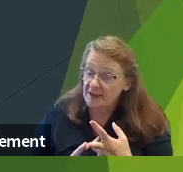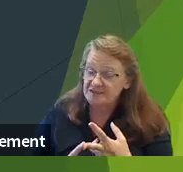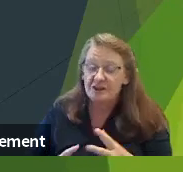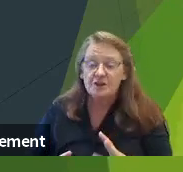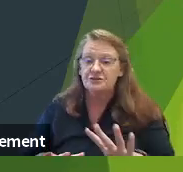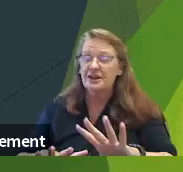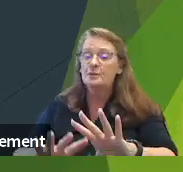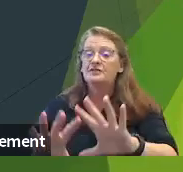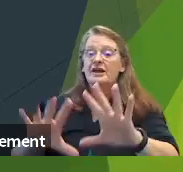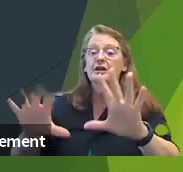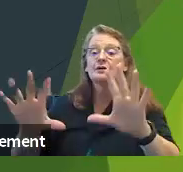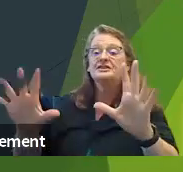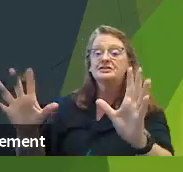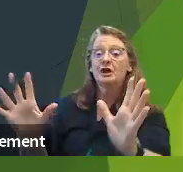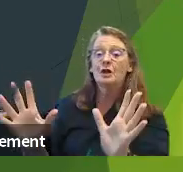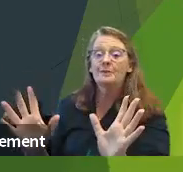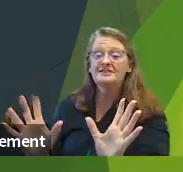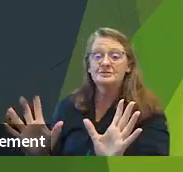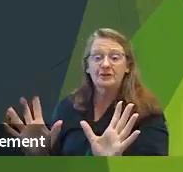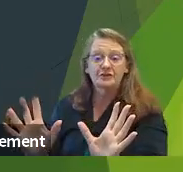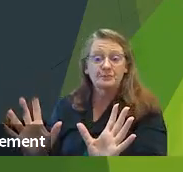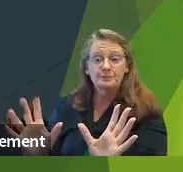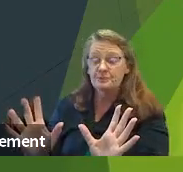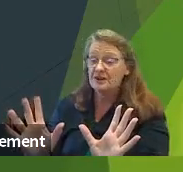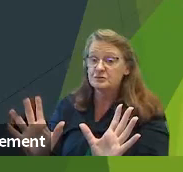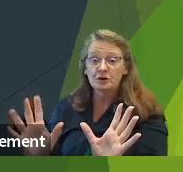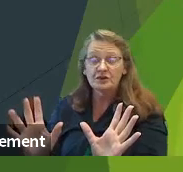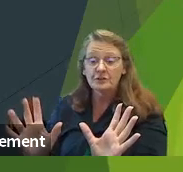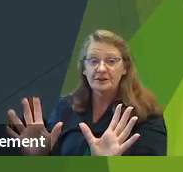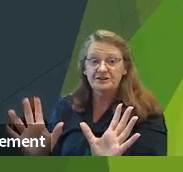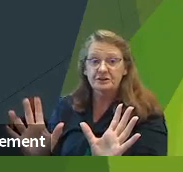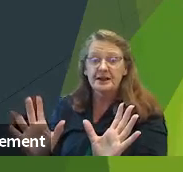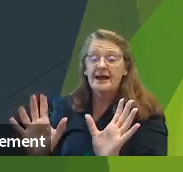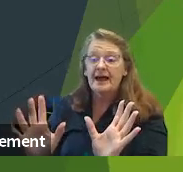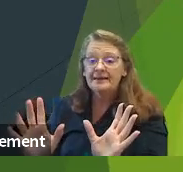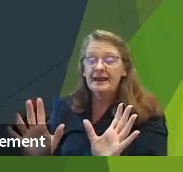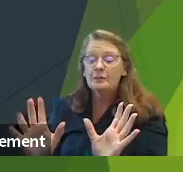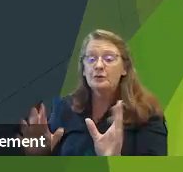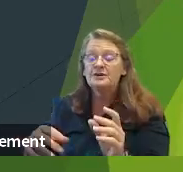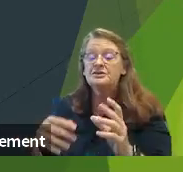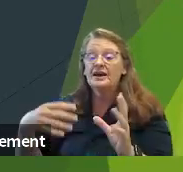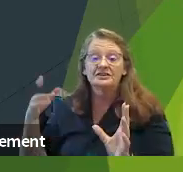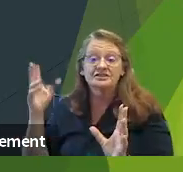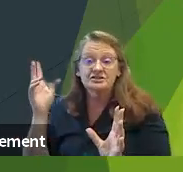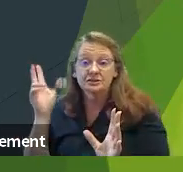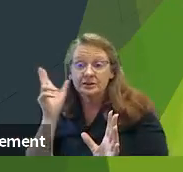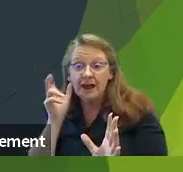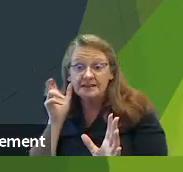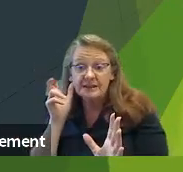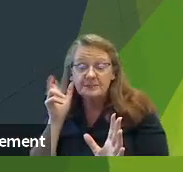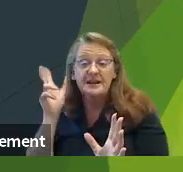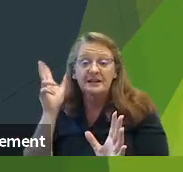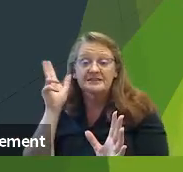supporting facts. So now we've got our easel all painted with our nice, wonderful picture. And now we're going to have to listen to